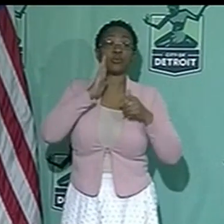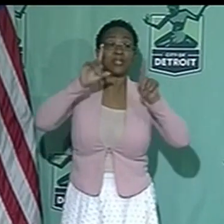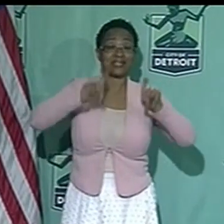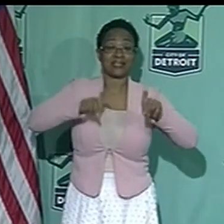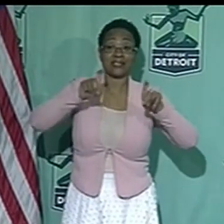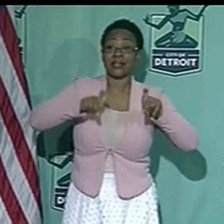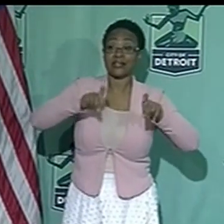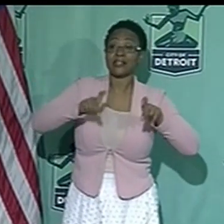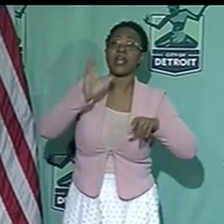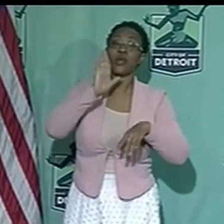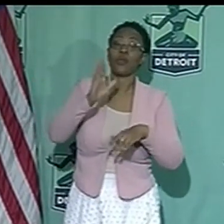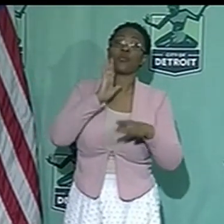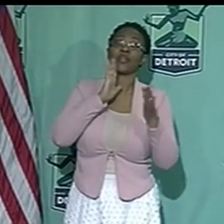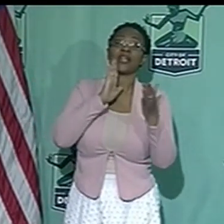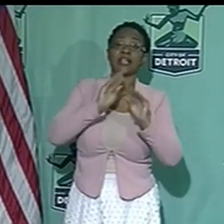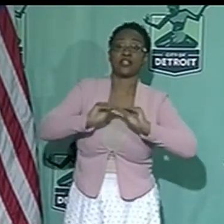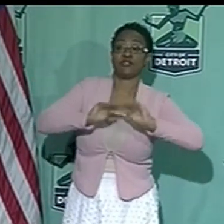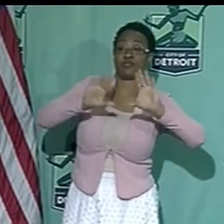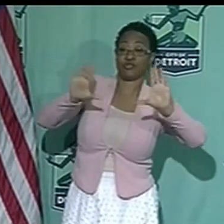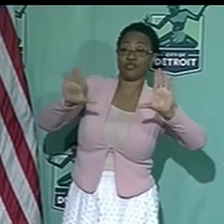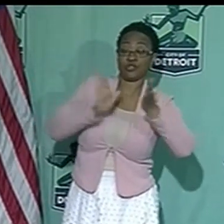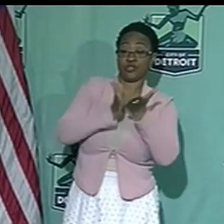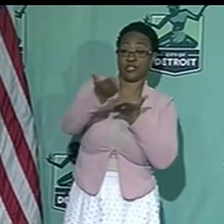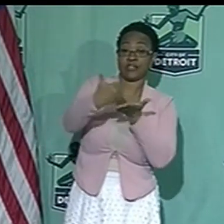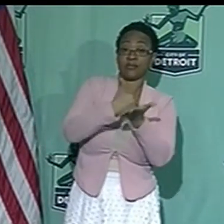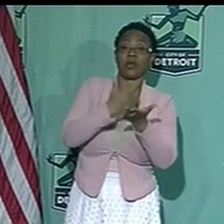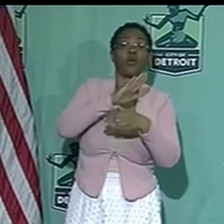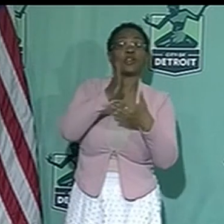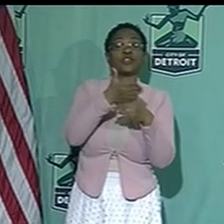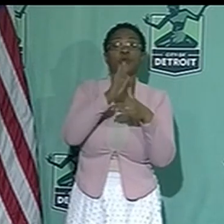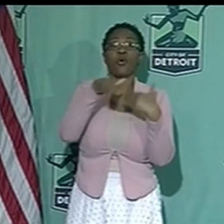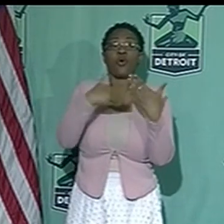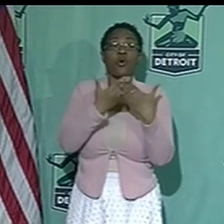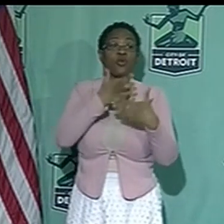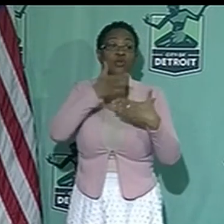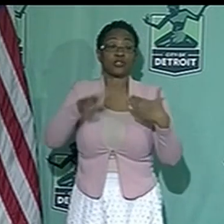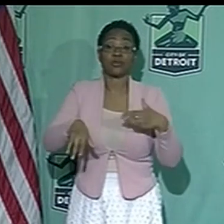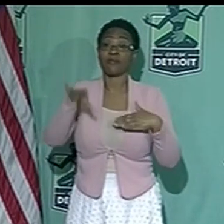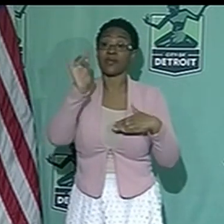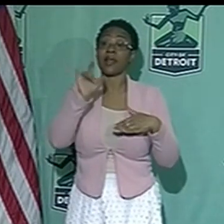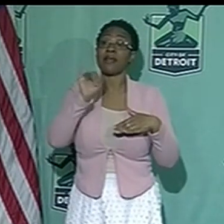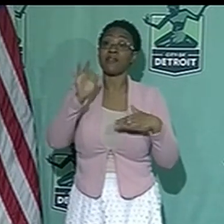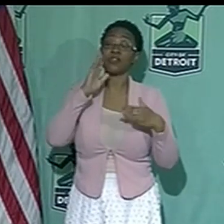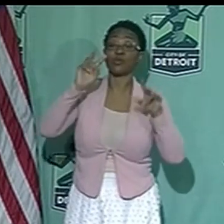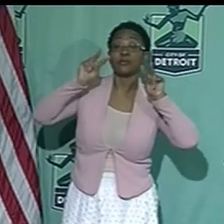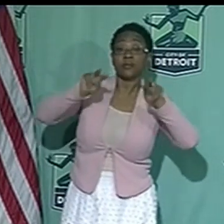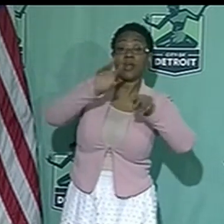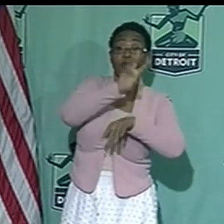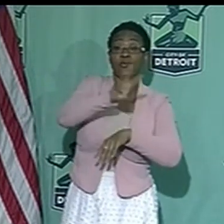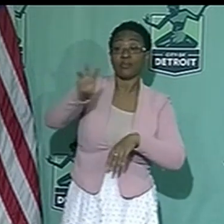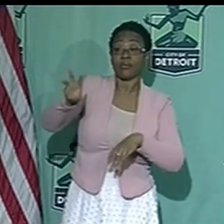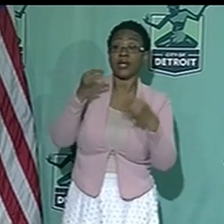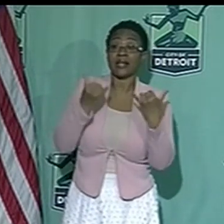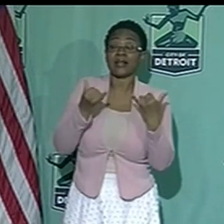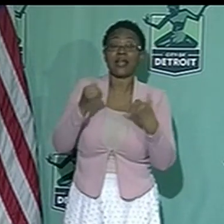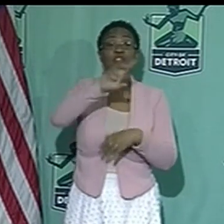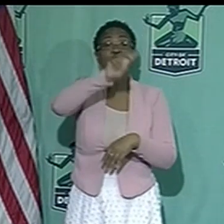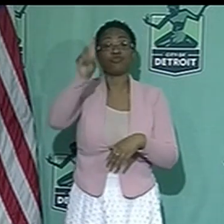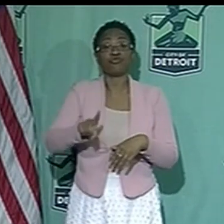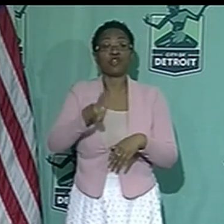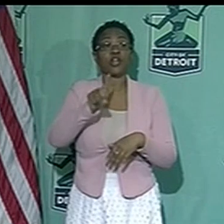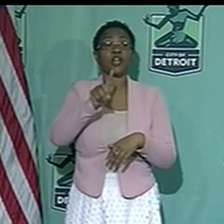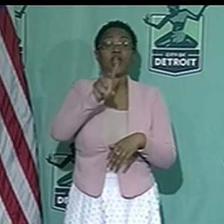going to be extremely transparent and share with you the results of what we found. So if you go online right now to the Detroit